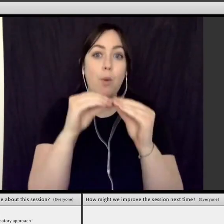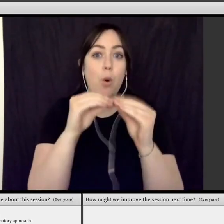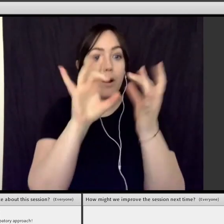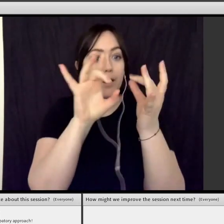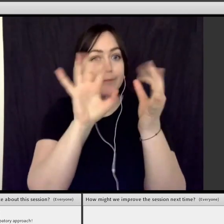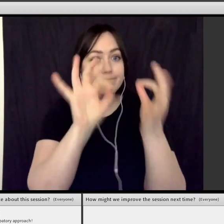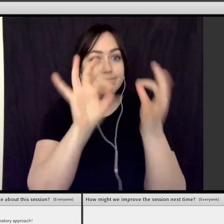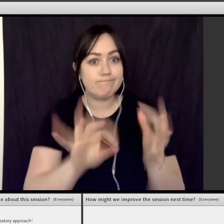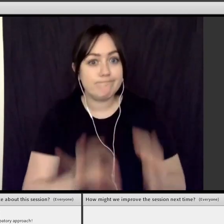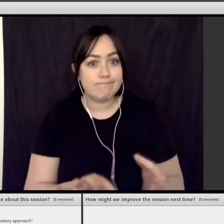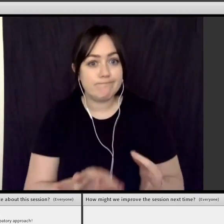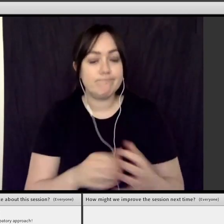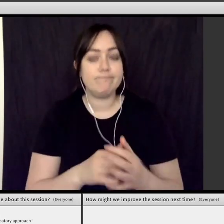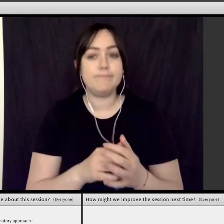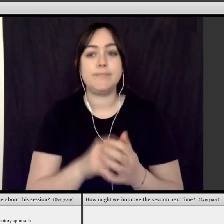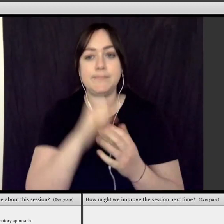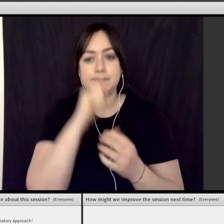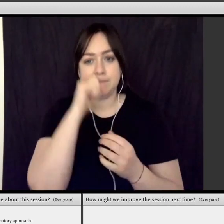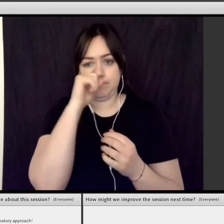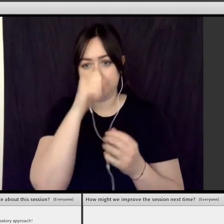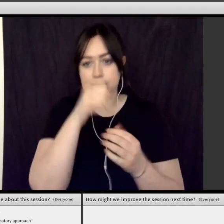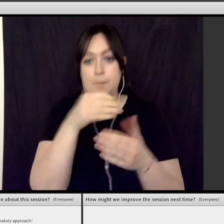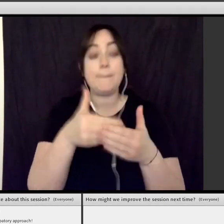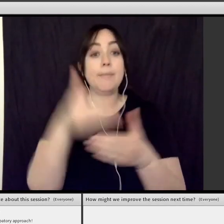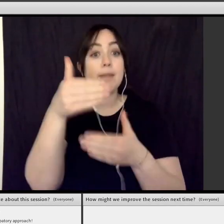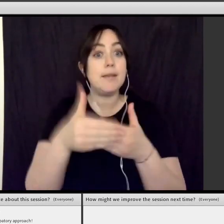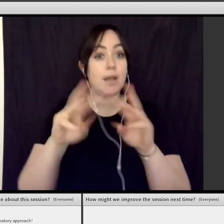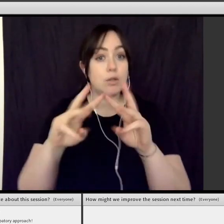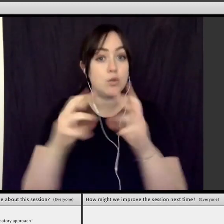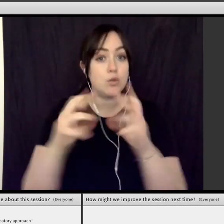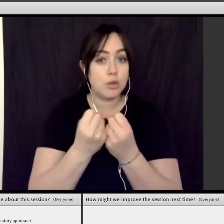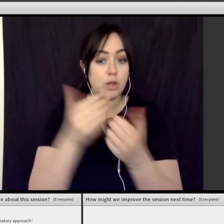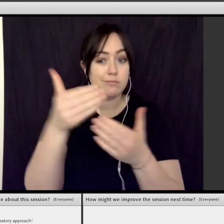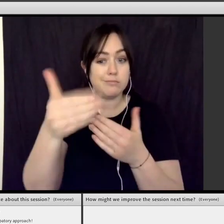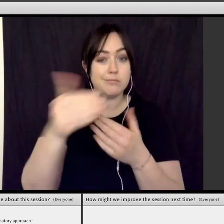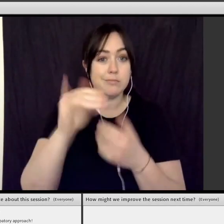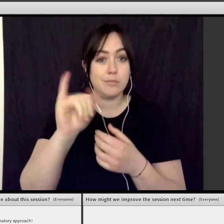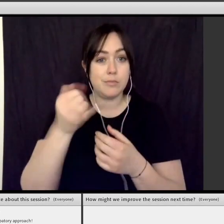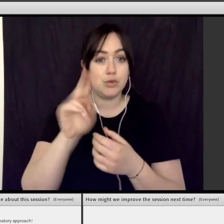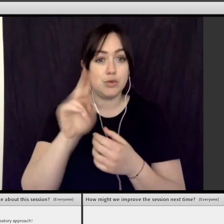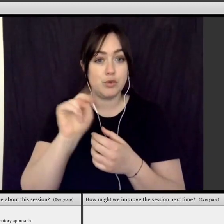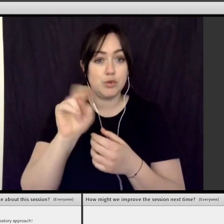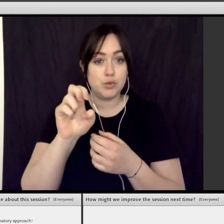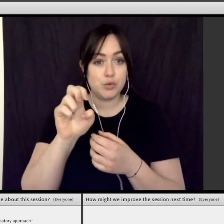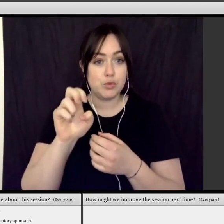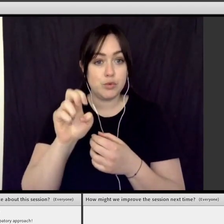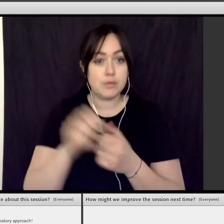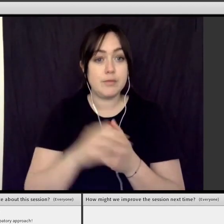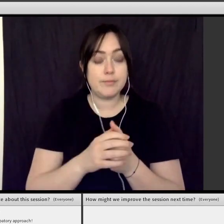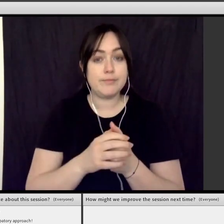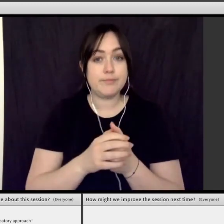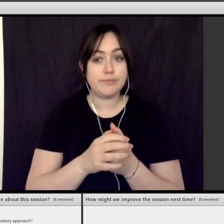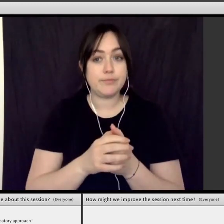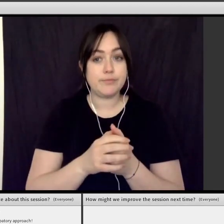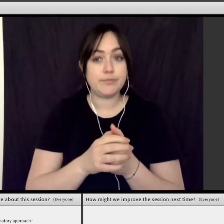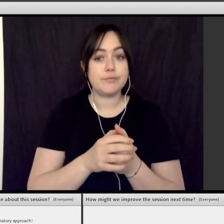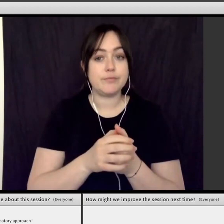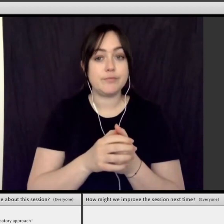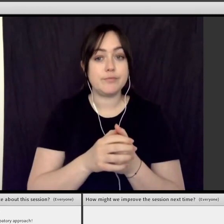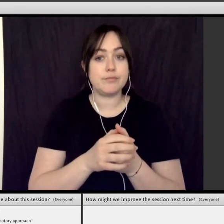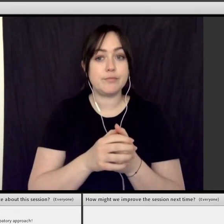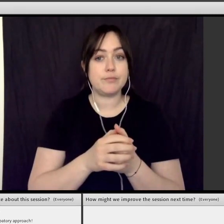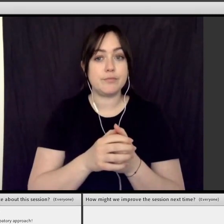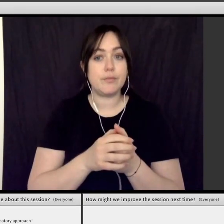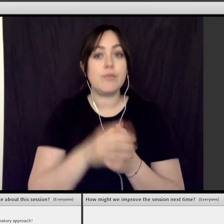input. When we have our next session in June, you'll have the opportunity to